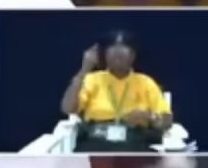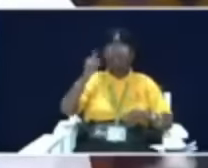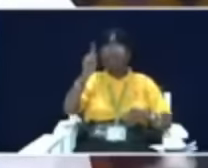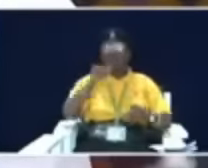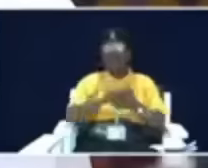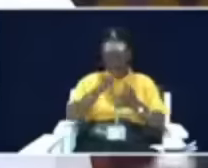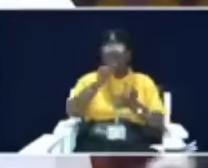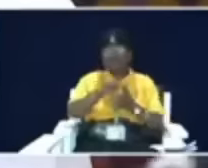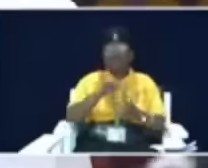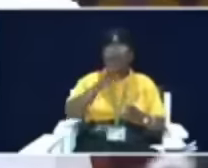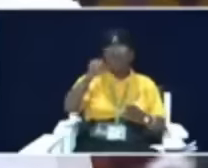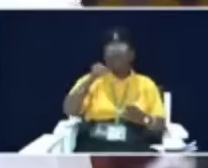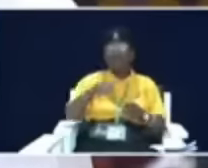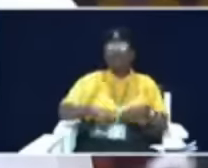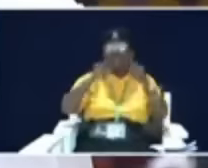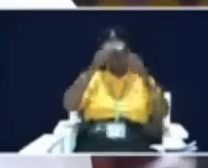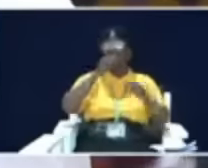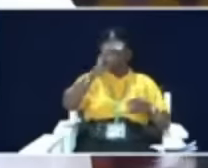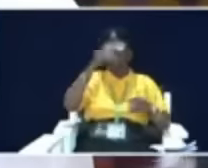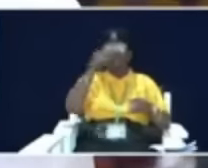the mighty.